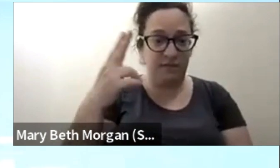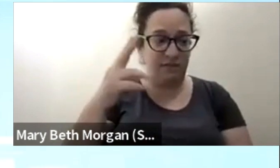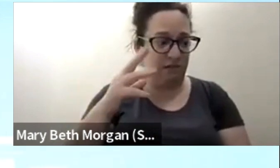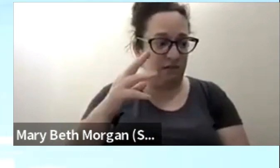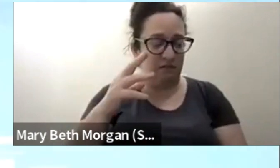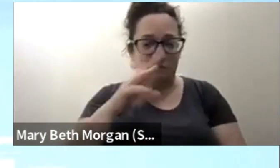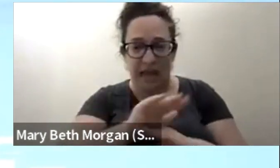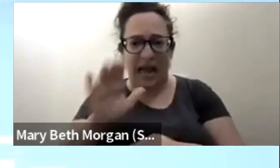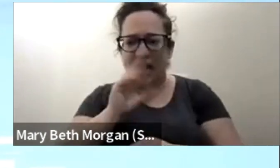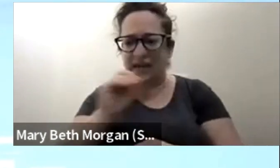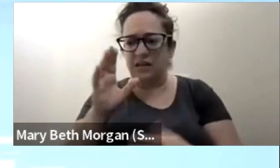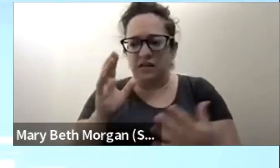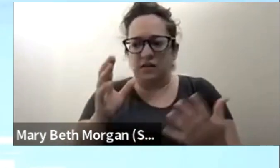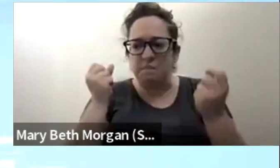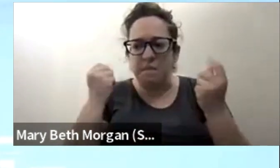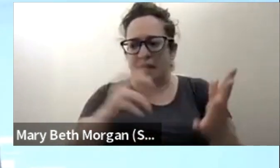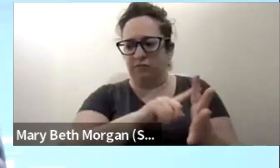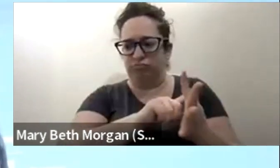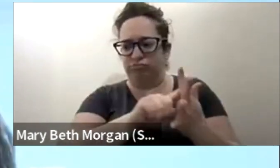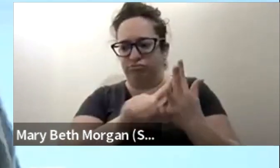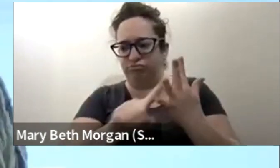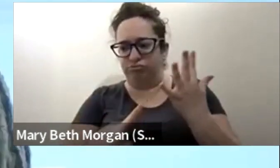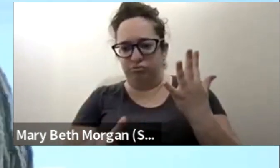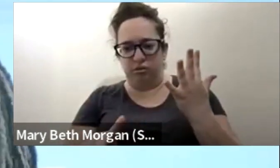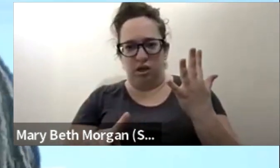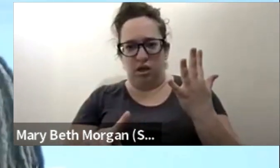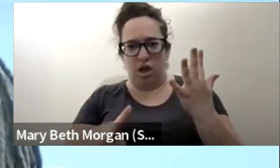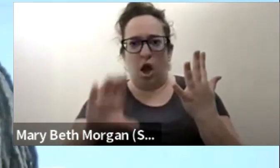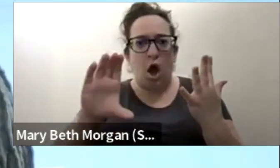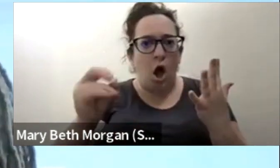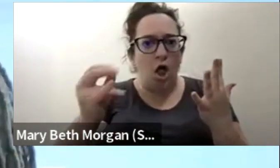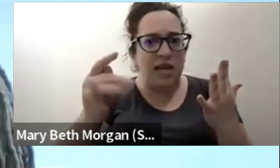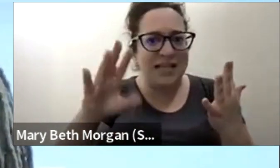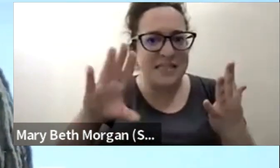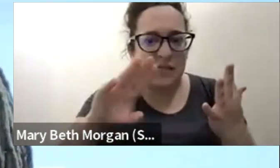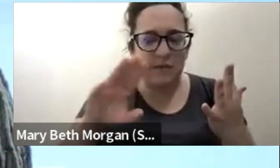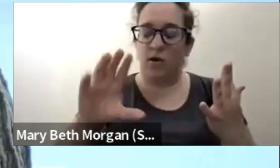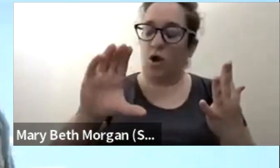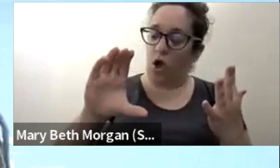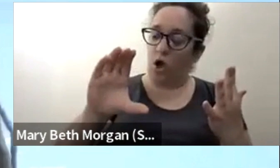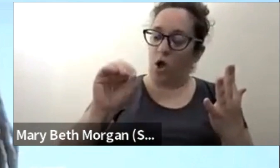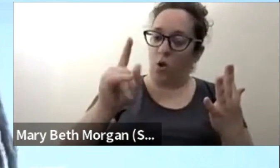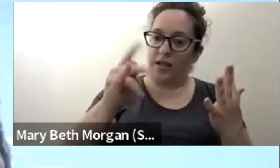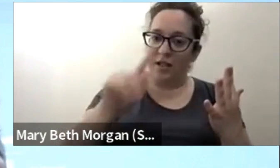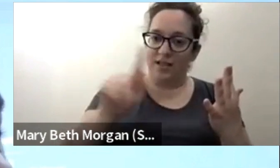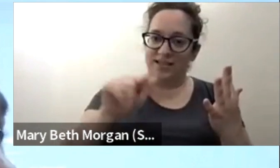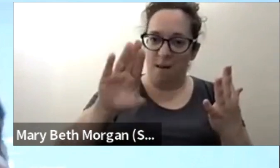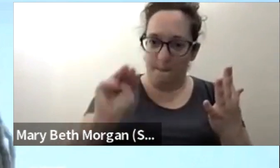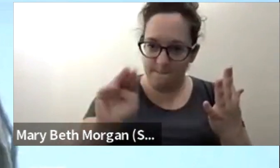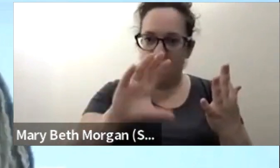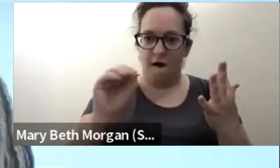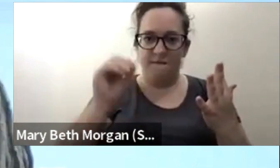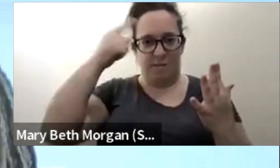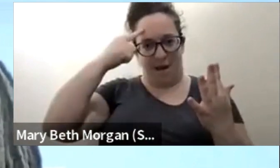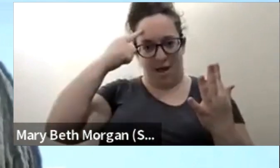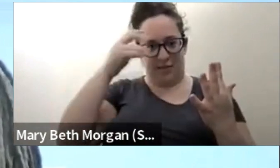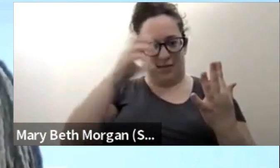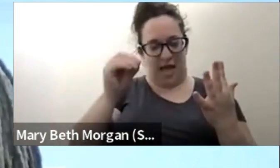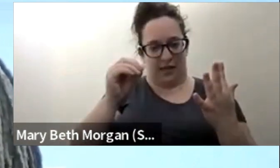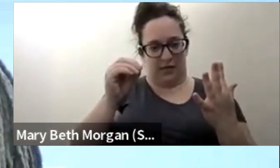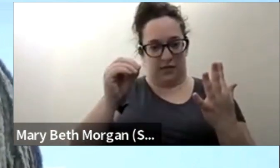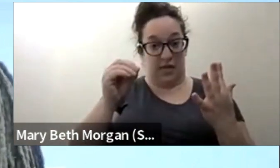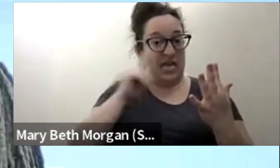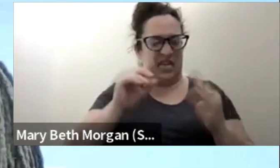It's given me so much, but is it stopping me acting? Is it stopping me taking the bull by the horns, so to speak? Is